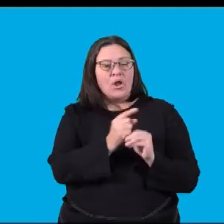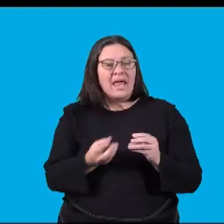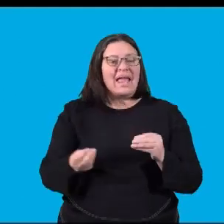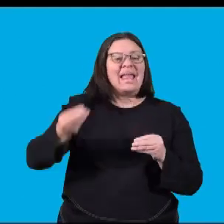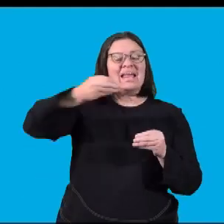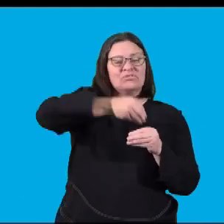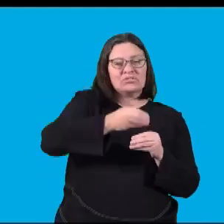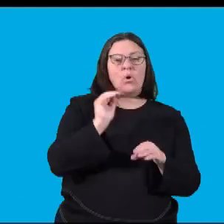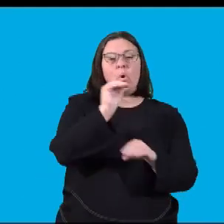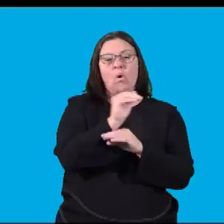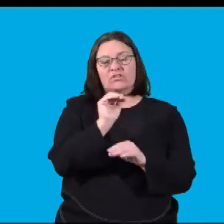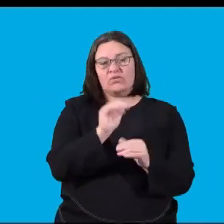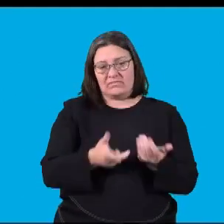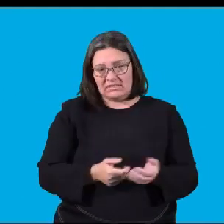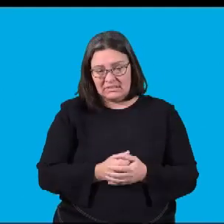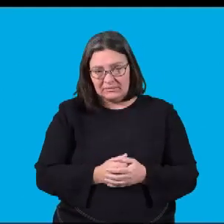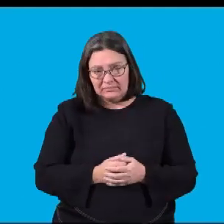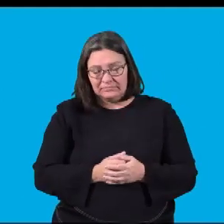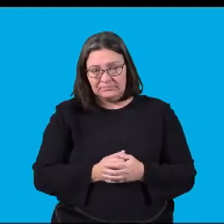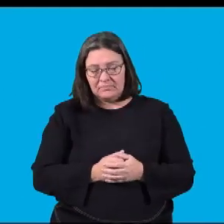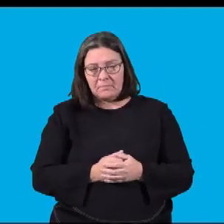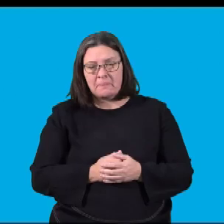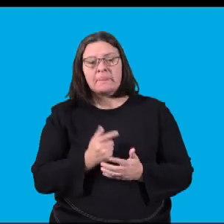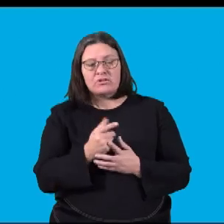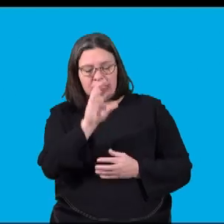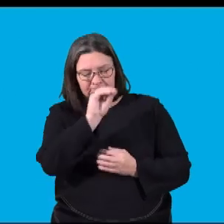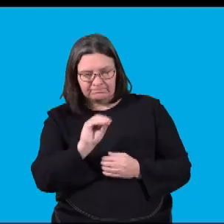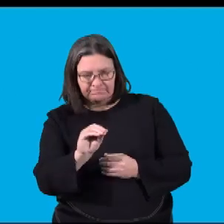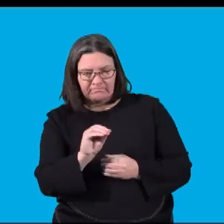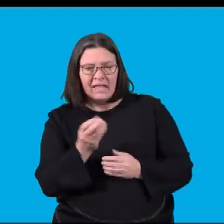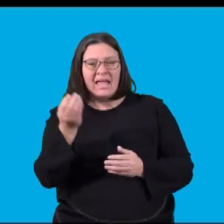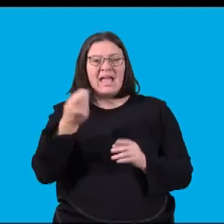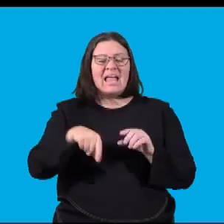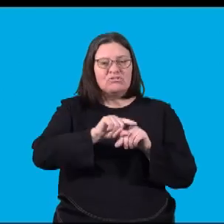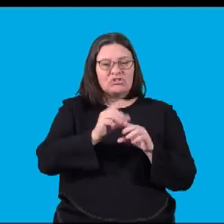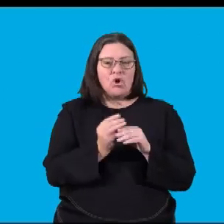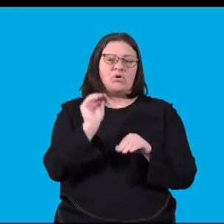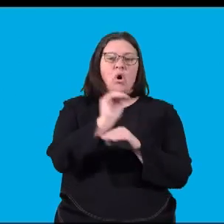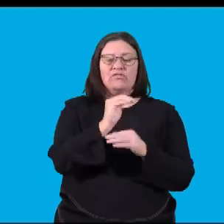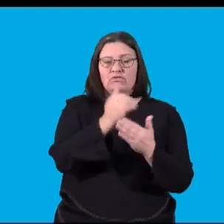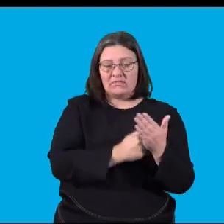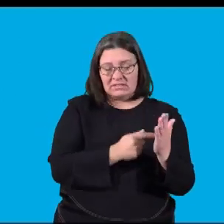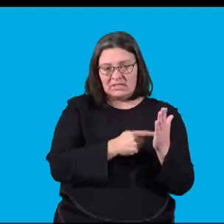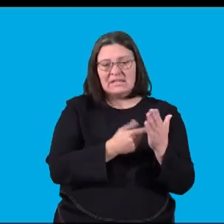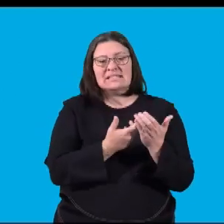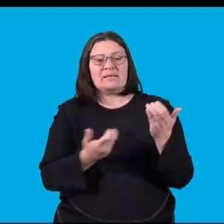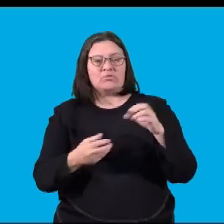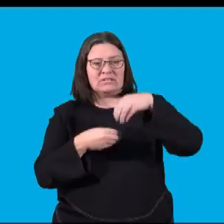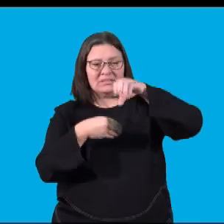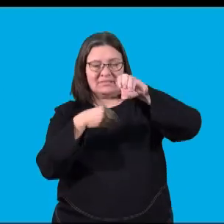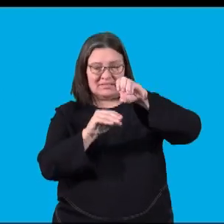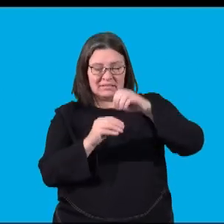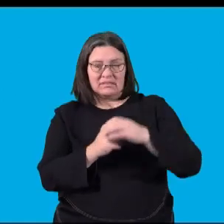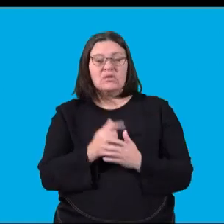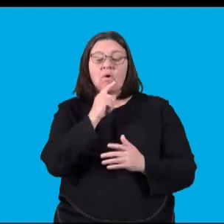on interest on overdraft. All right, so I'm going to record interest on overdraft separately.